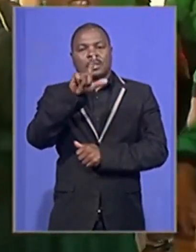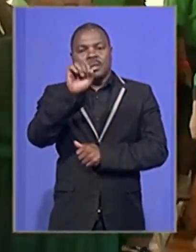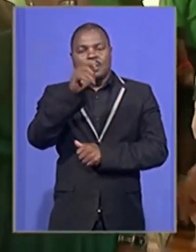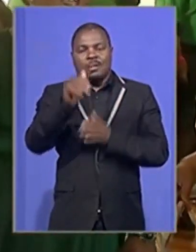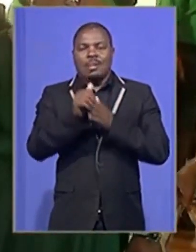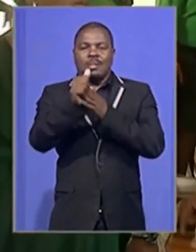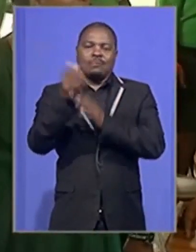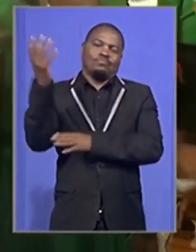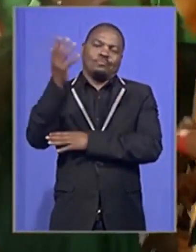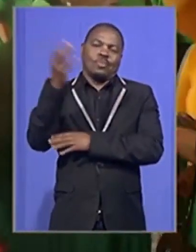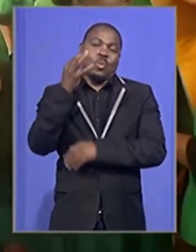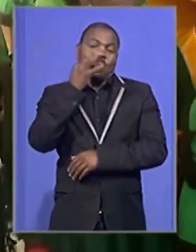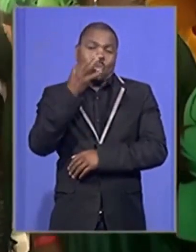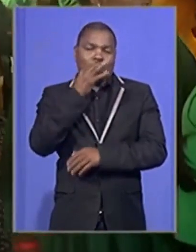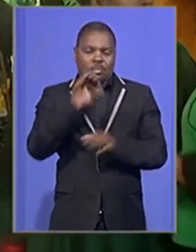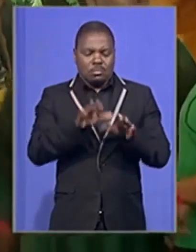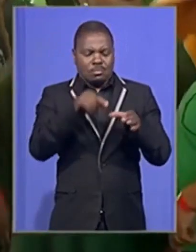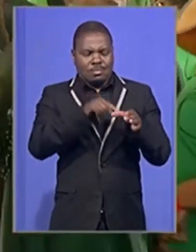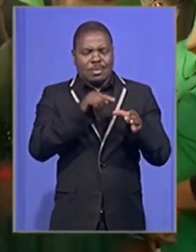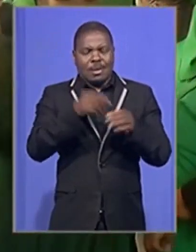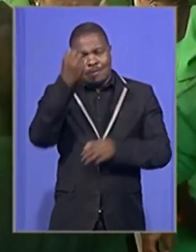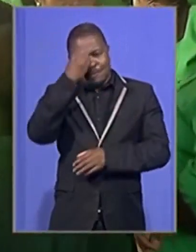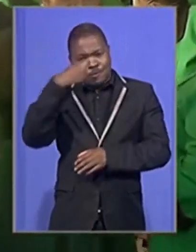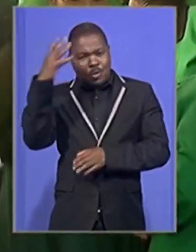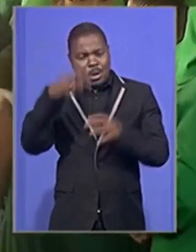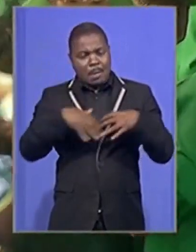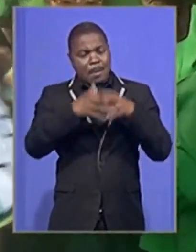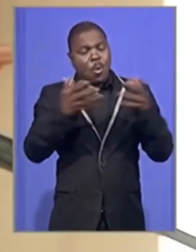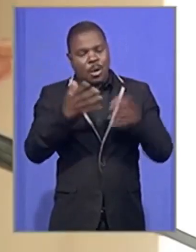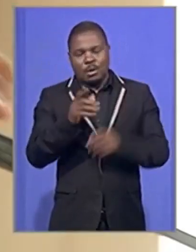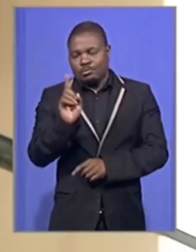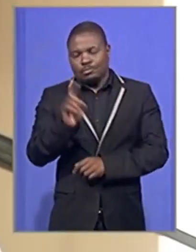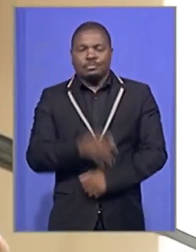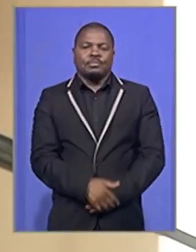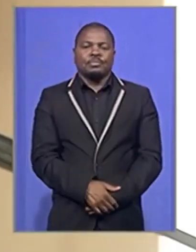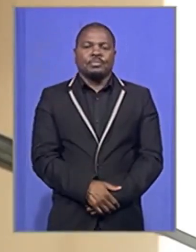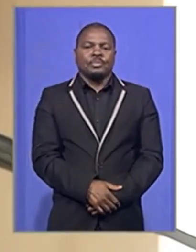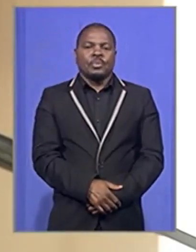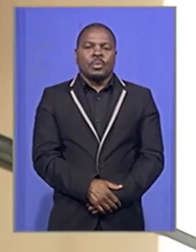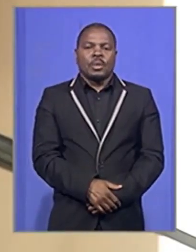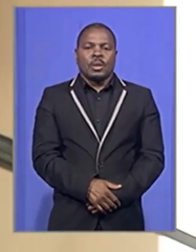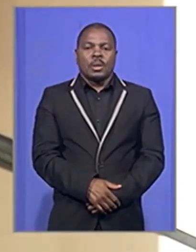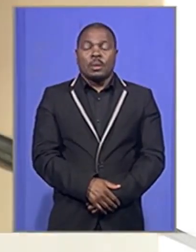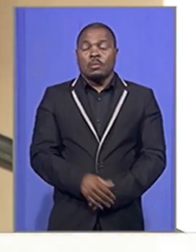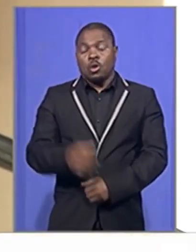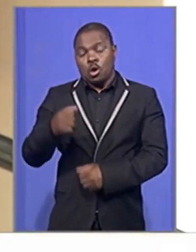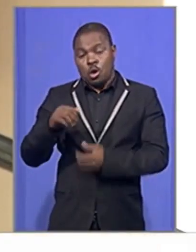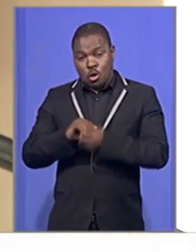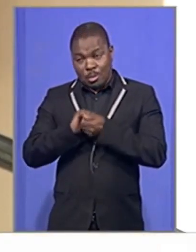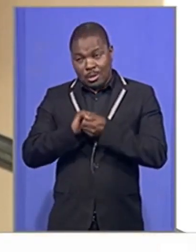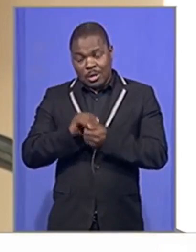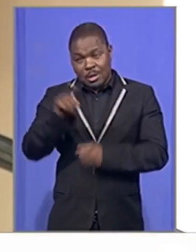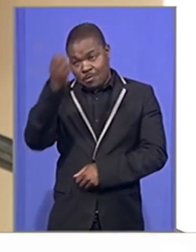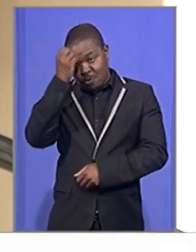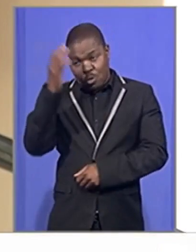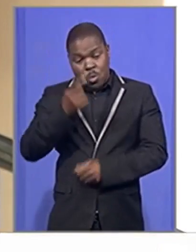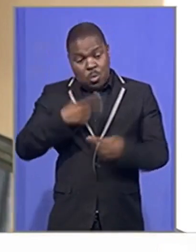ha ANC e sa tshwanela ho lebala motheo wa yona. We must never forget, comrades, that it started here.